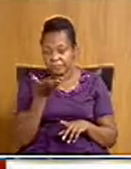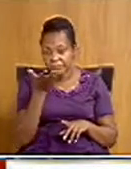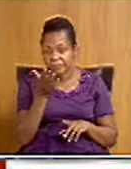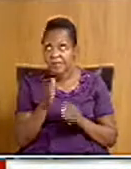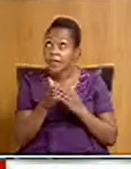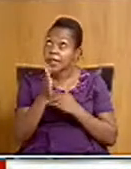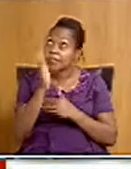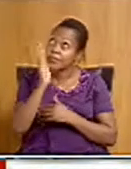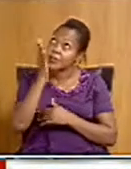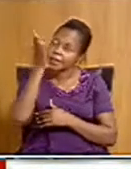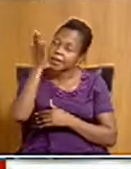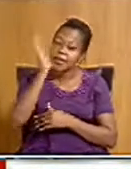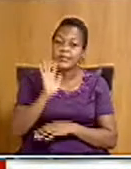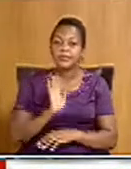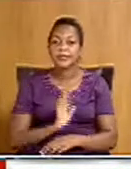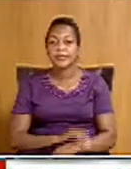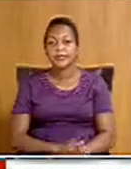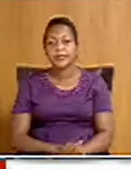Katonda jari.